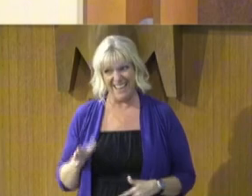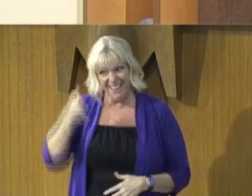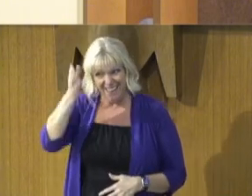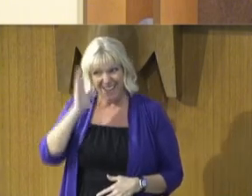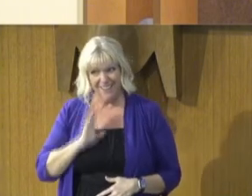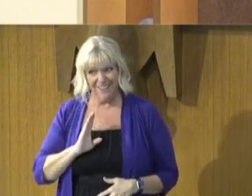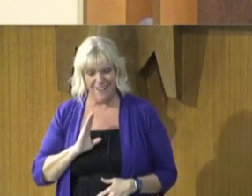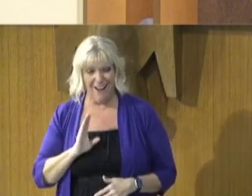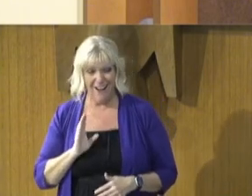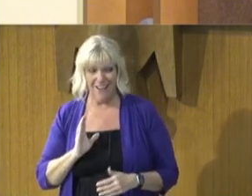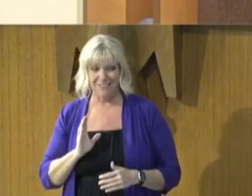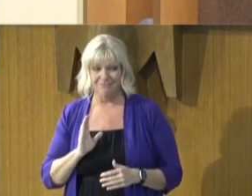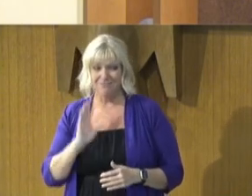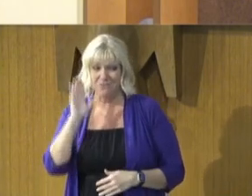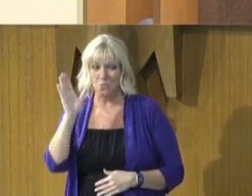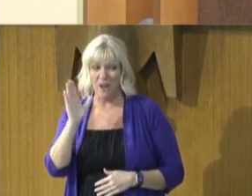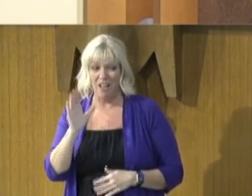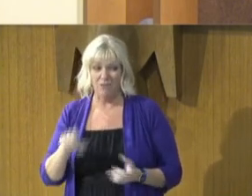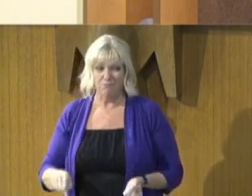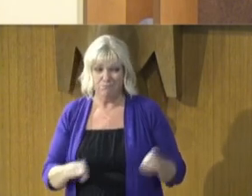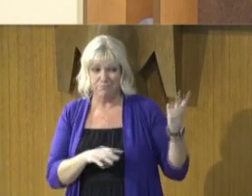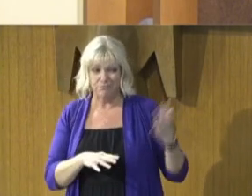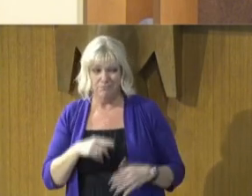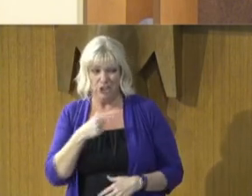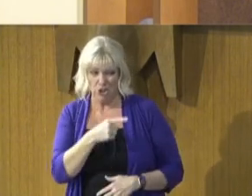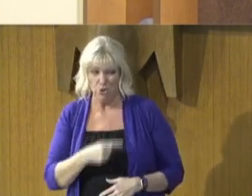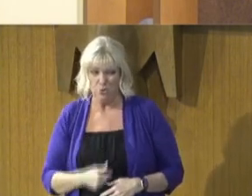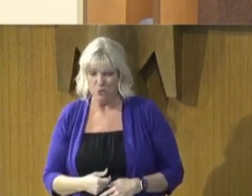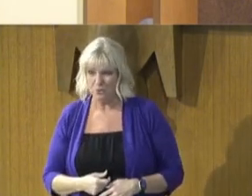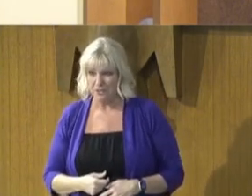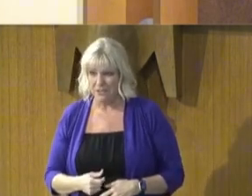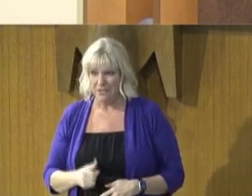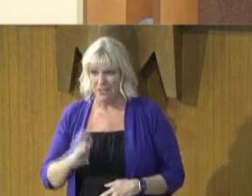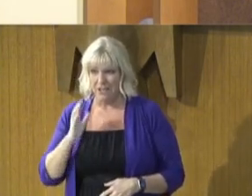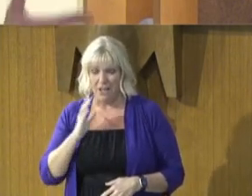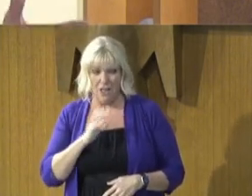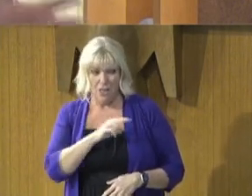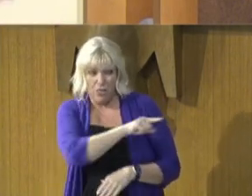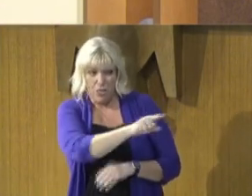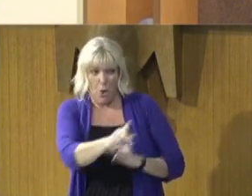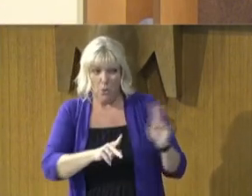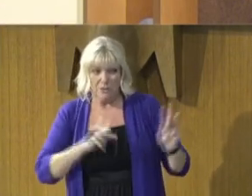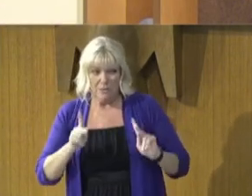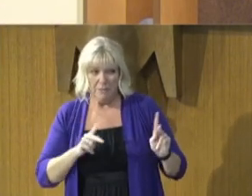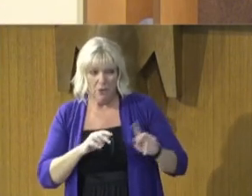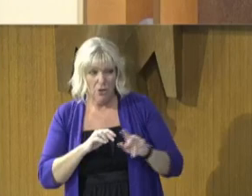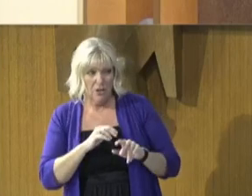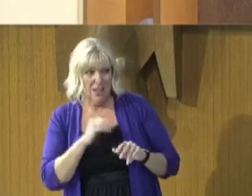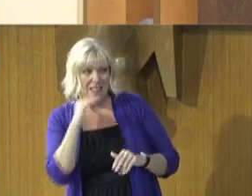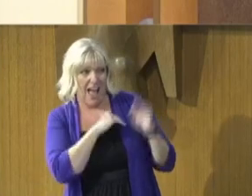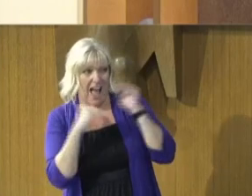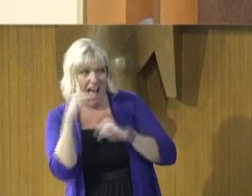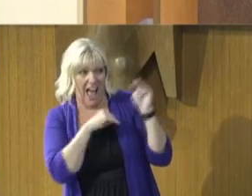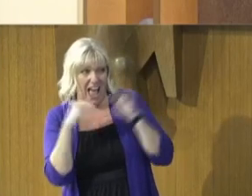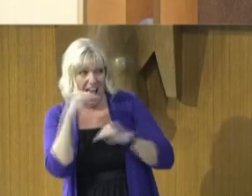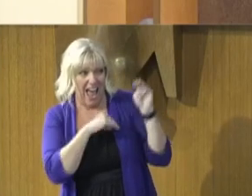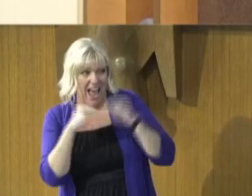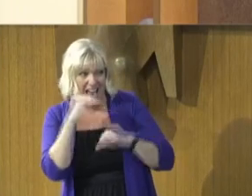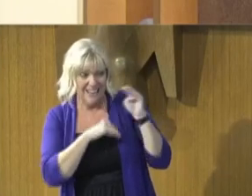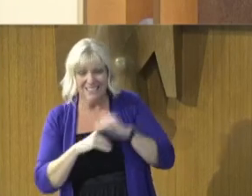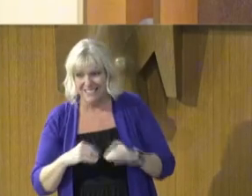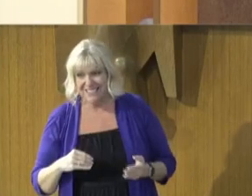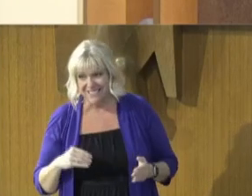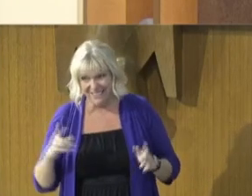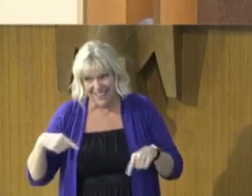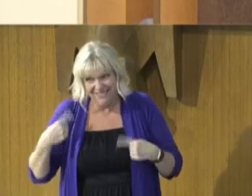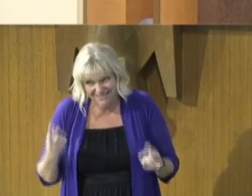orchestrate the king's downfall by sending a bunch of people who would lie to him and tell him only what he wanted to hear.